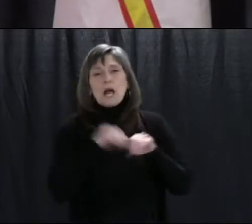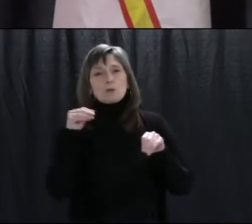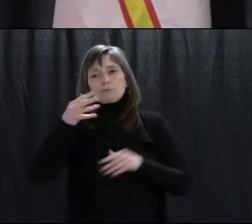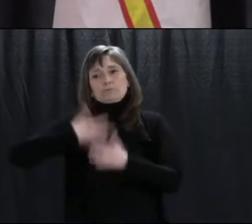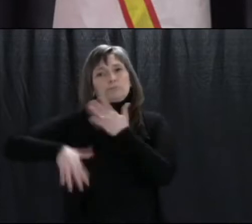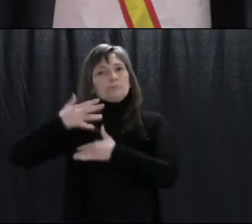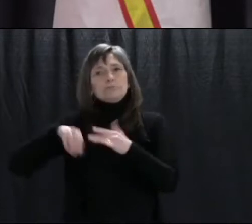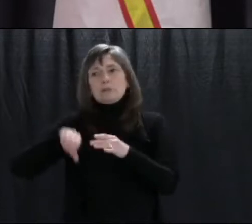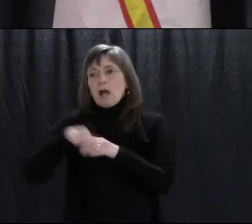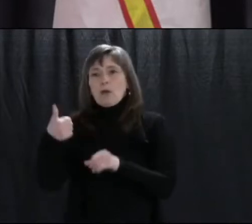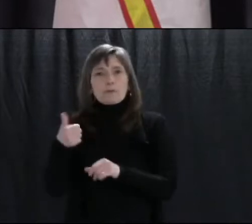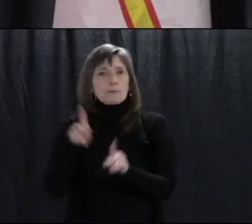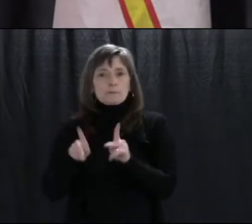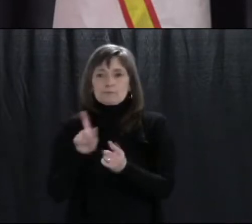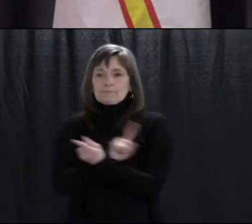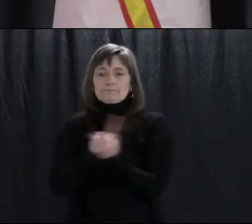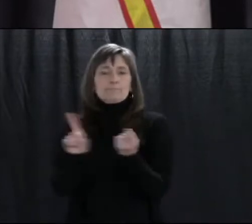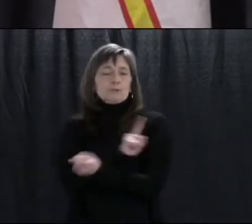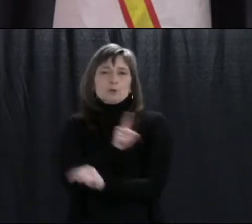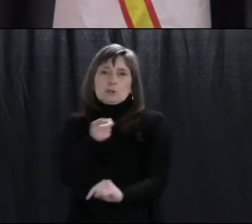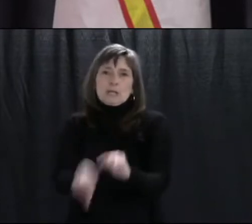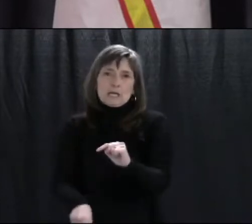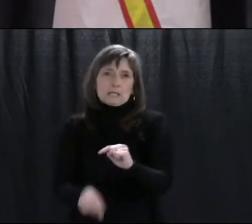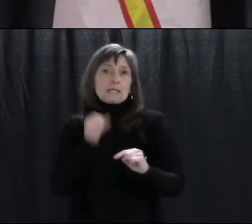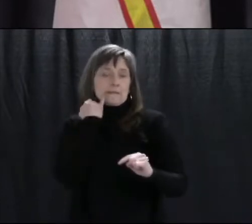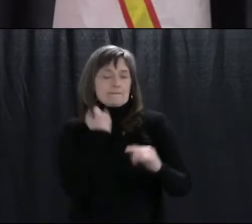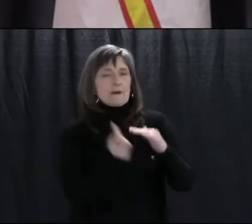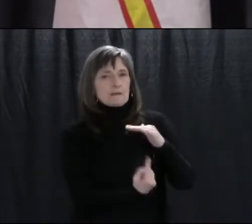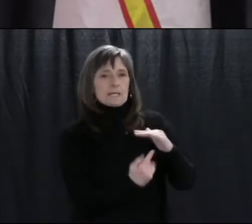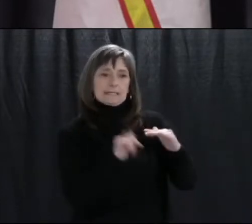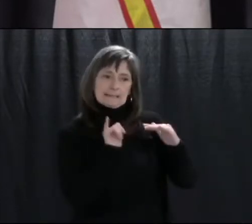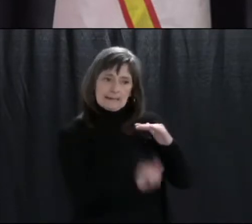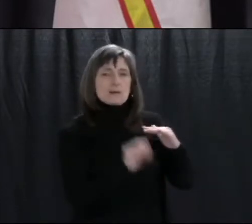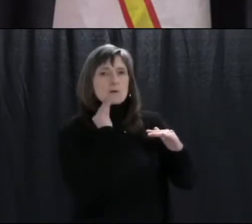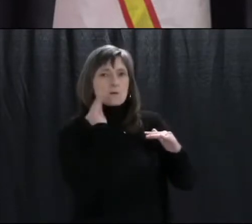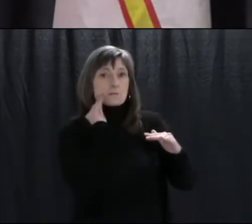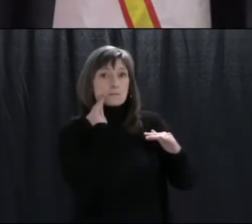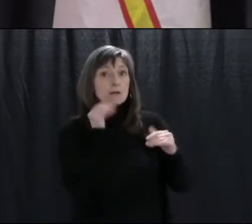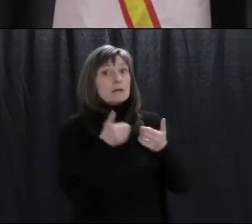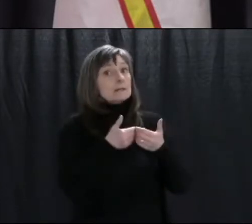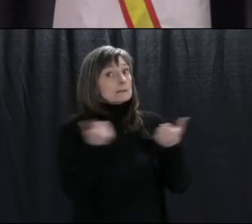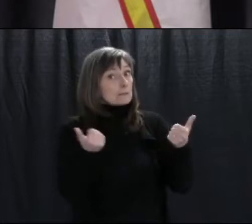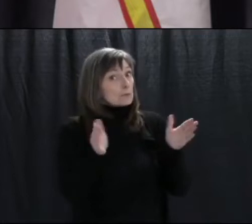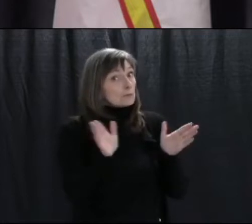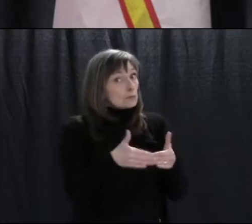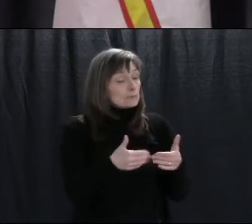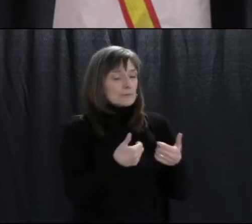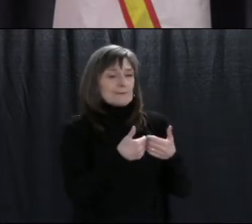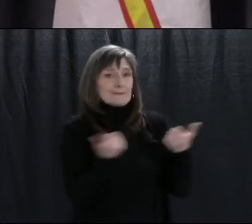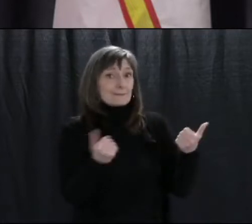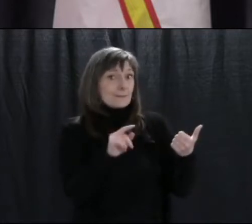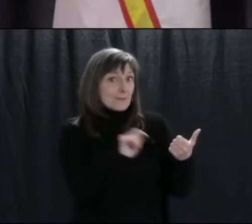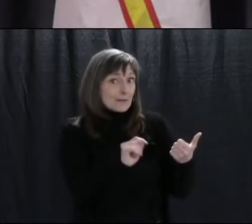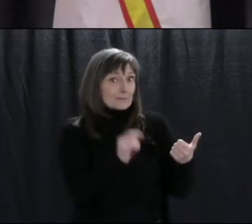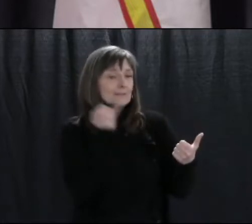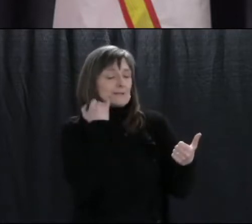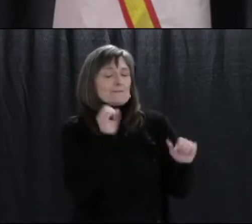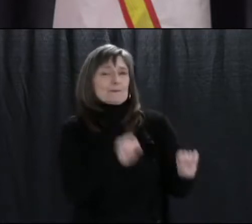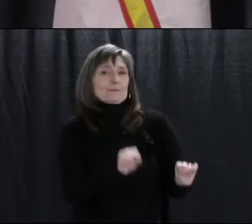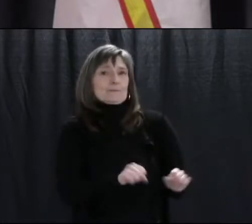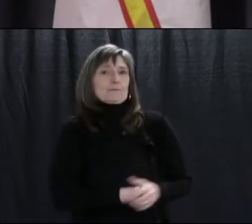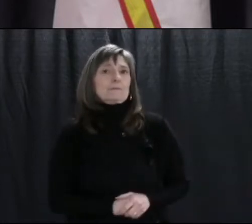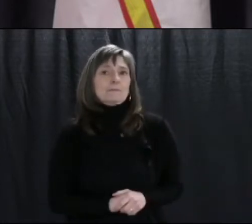or come in contact with others. So stay home in a separate room and use a separate bathroom where